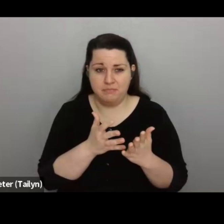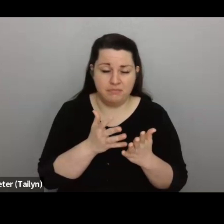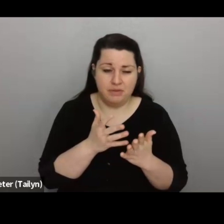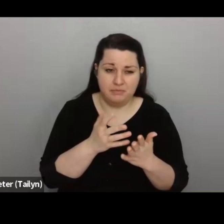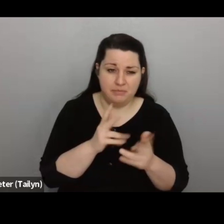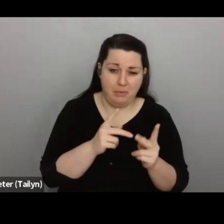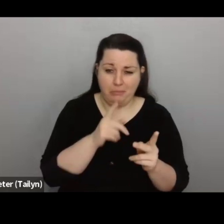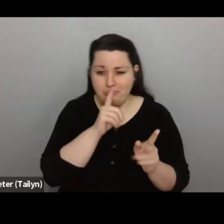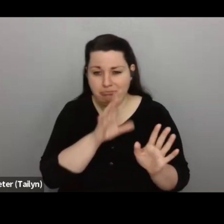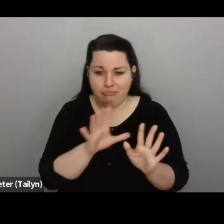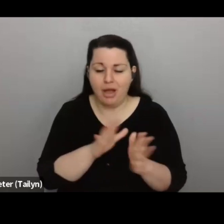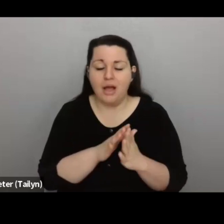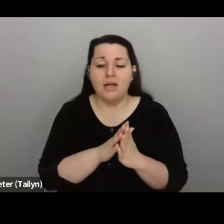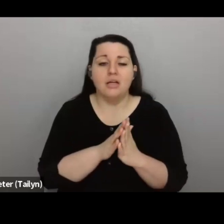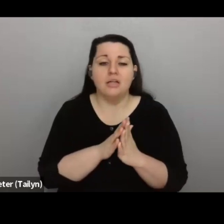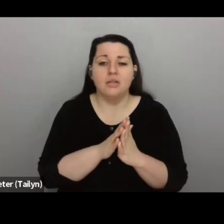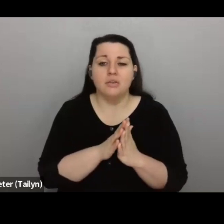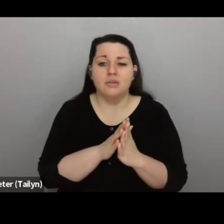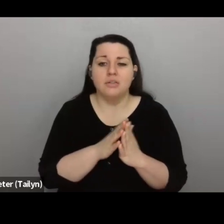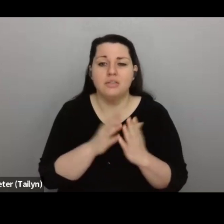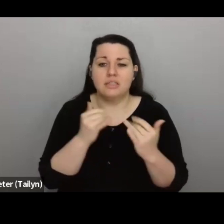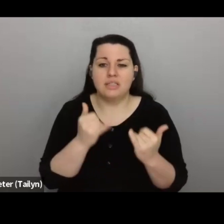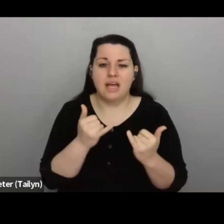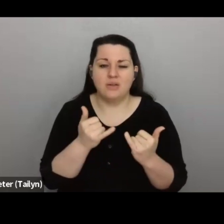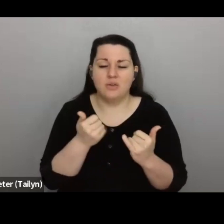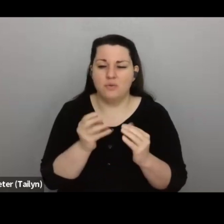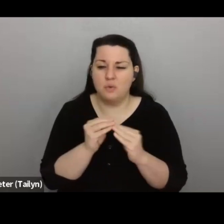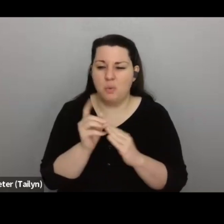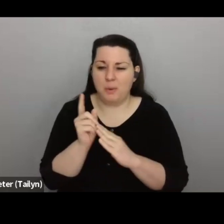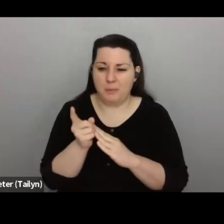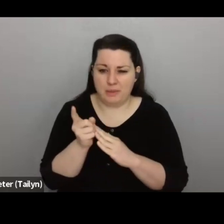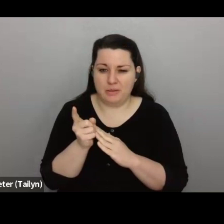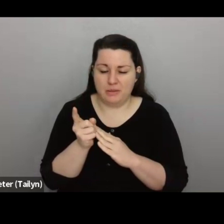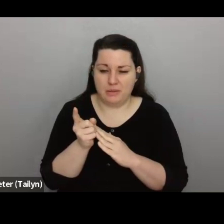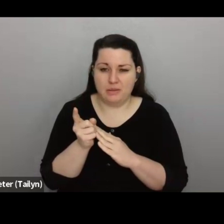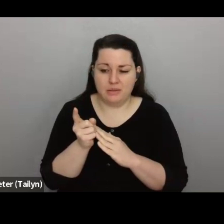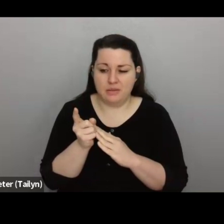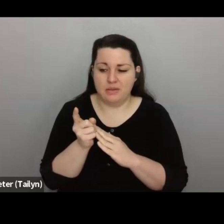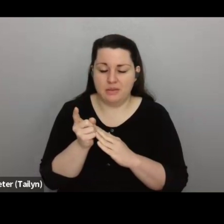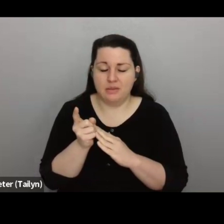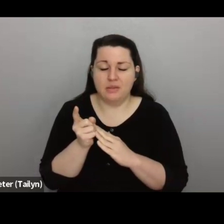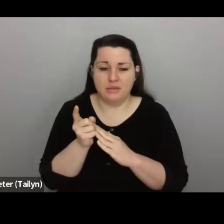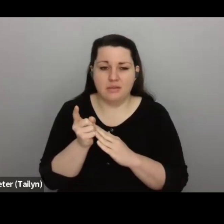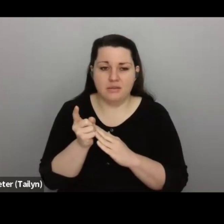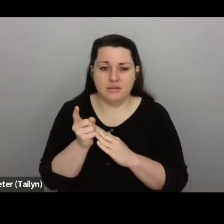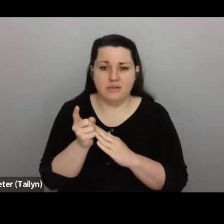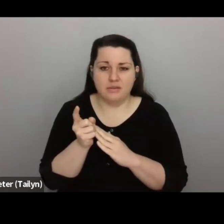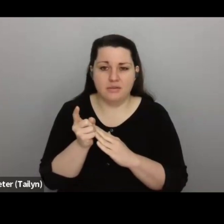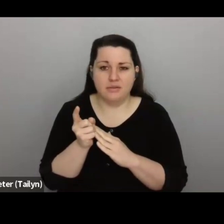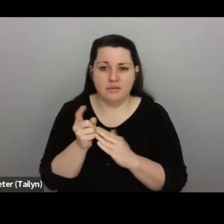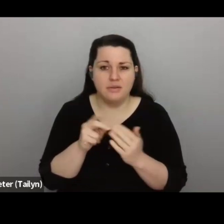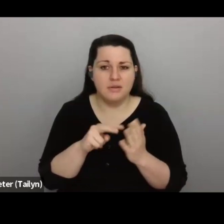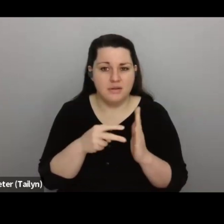far, why don't we take a few more minutes so that way you can take